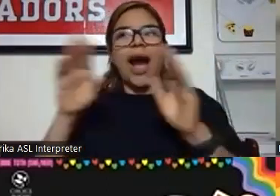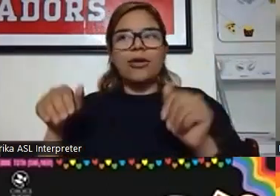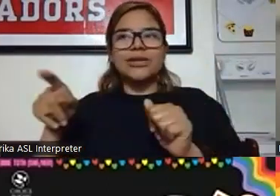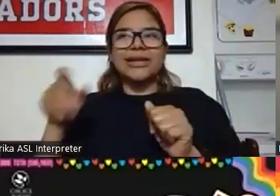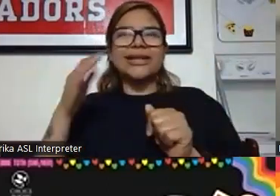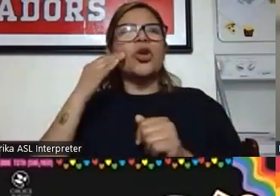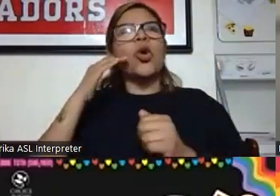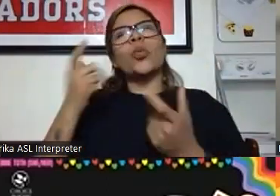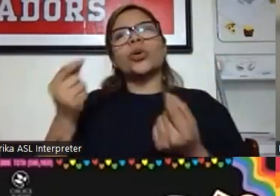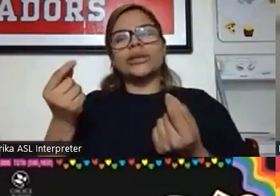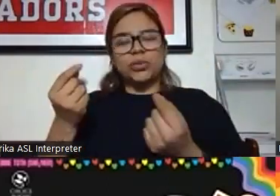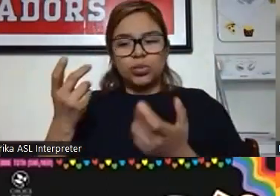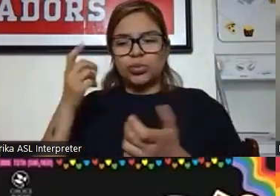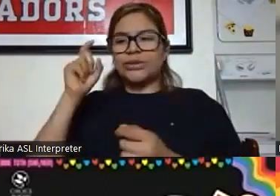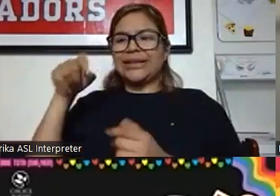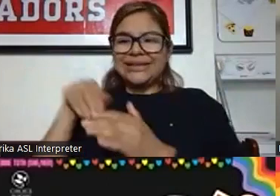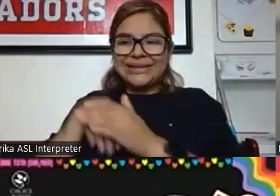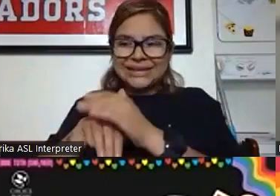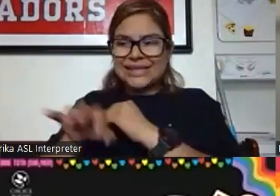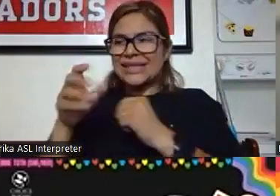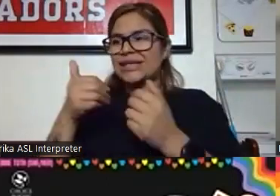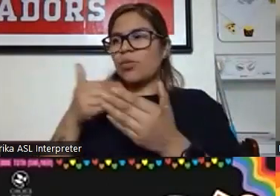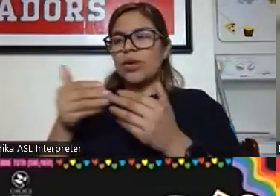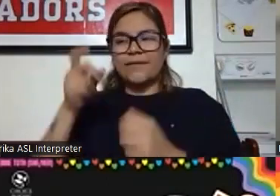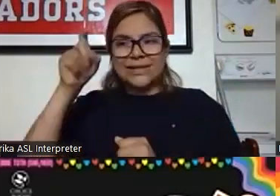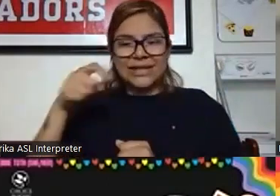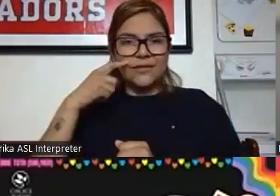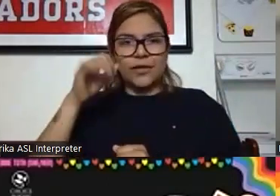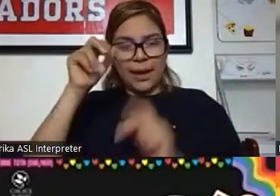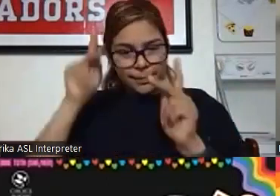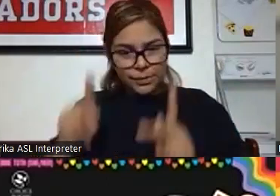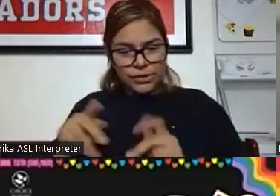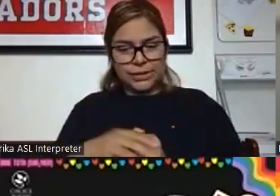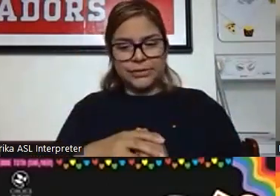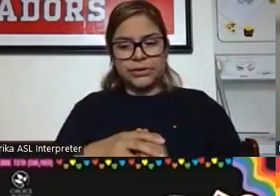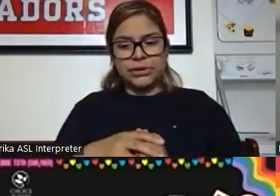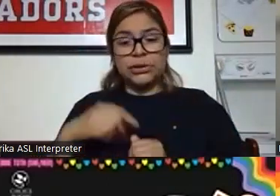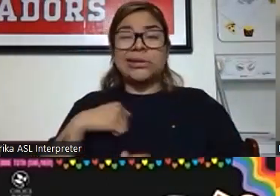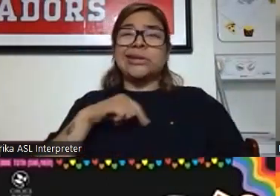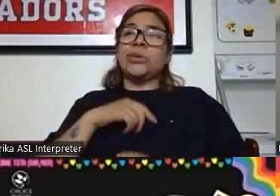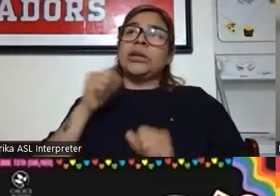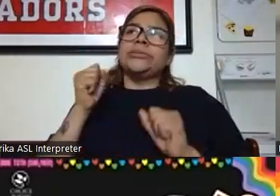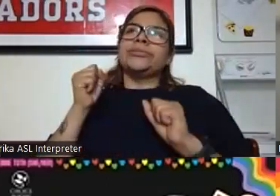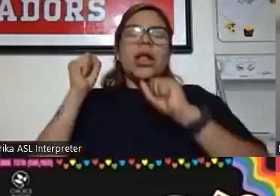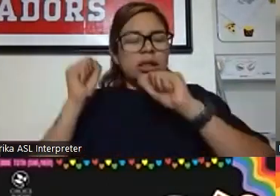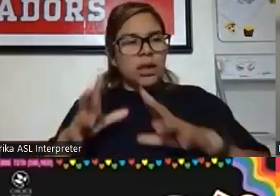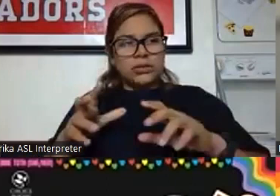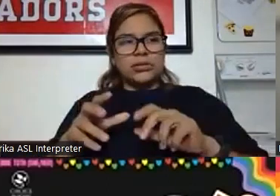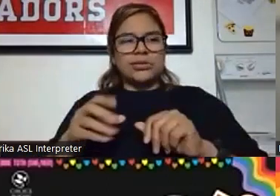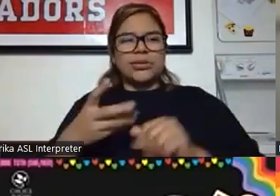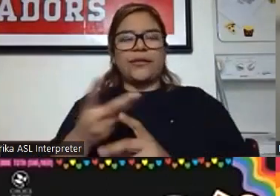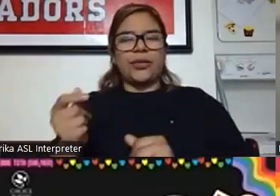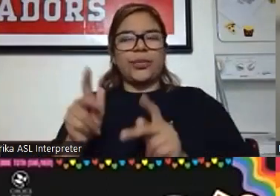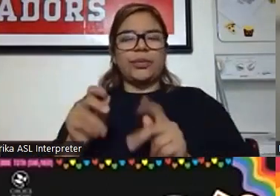when somebody needs support around transition. You know, we've lost several people in our community